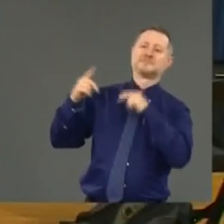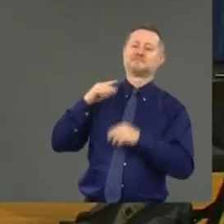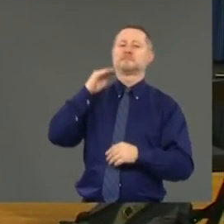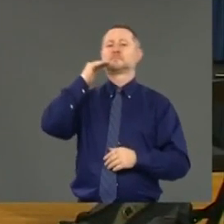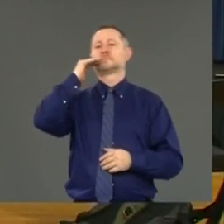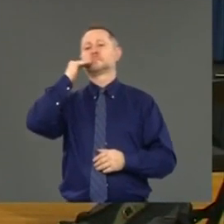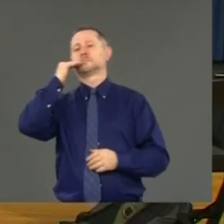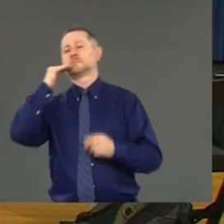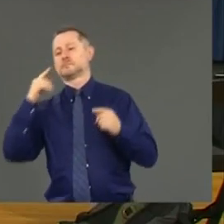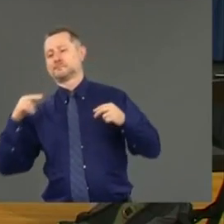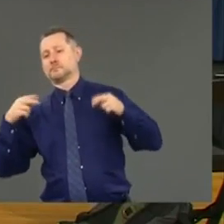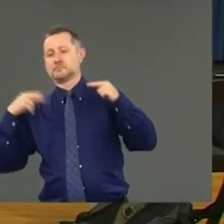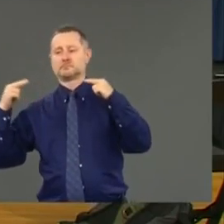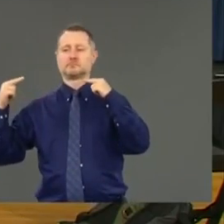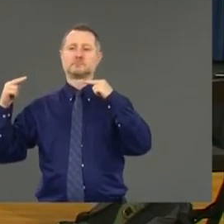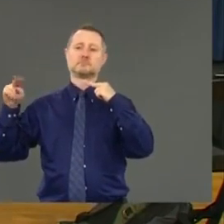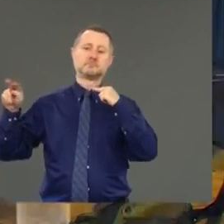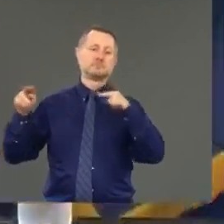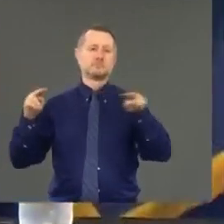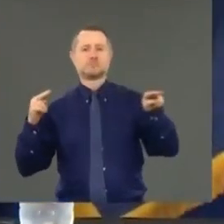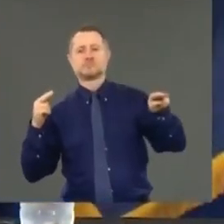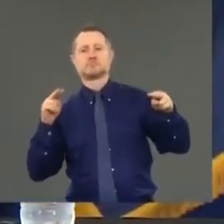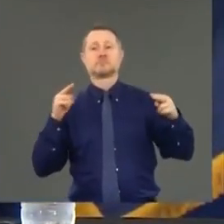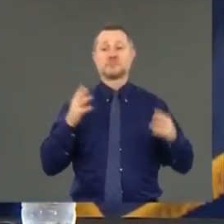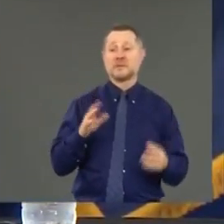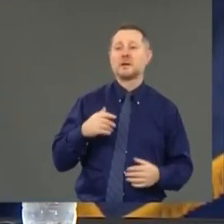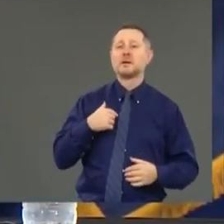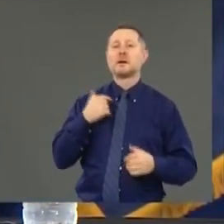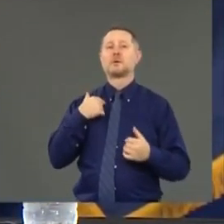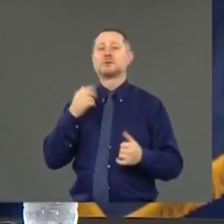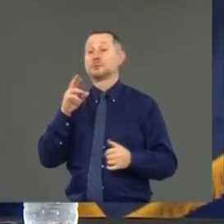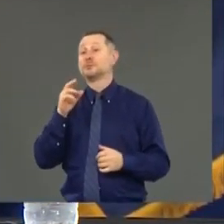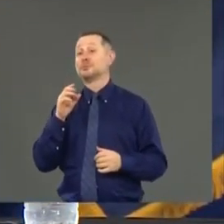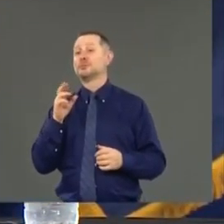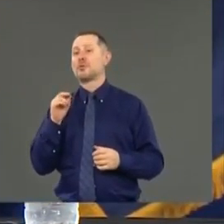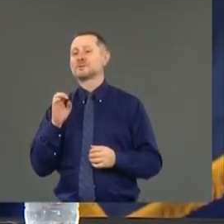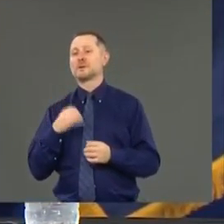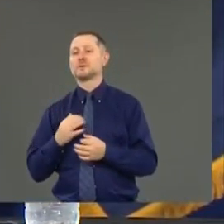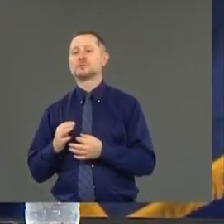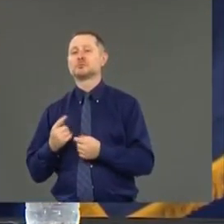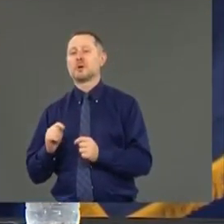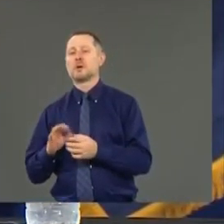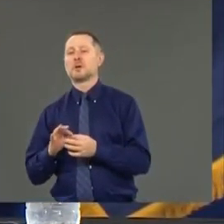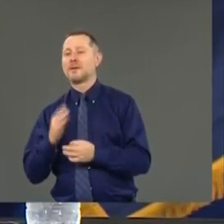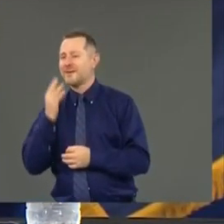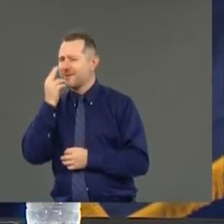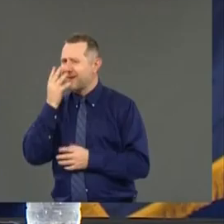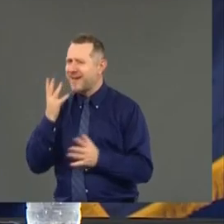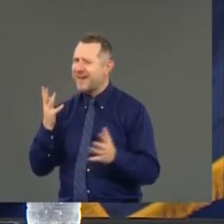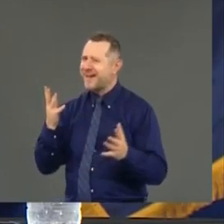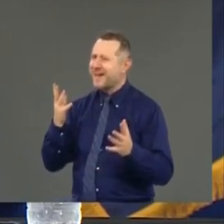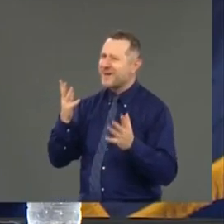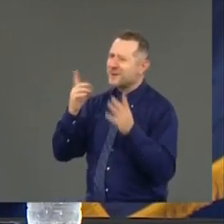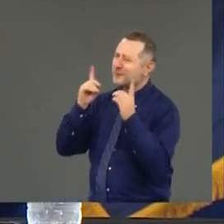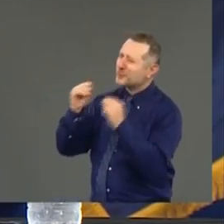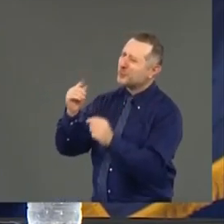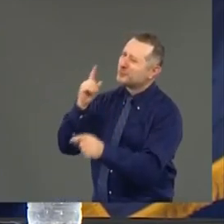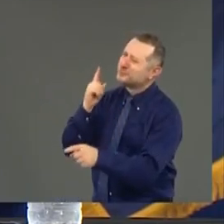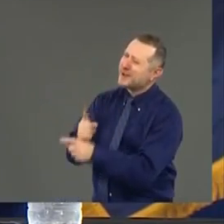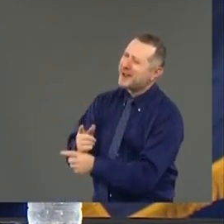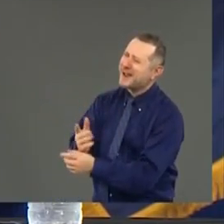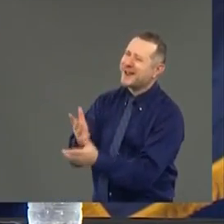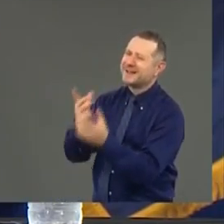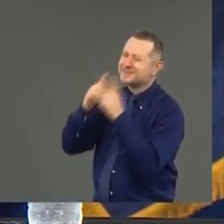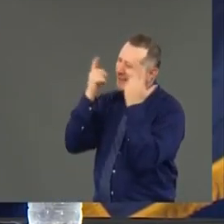I try to bring some levity into the equation, and I say, hey, do the right thing, put your mask on, come